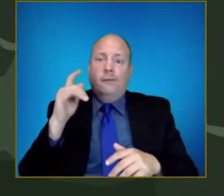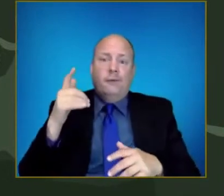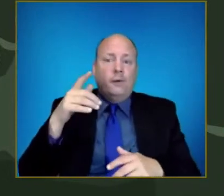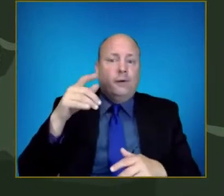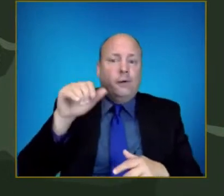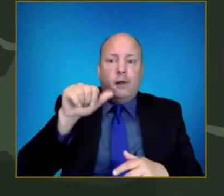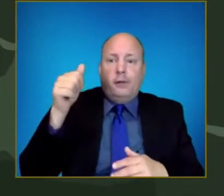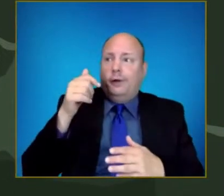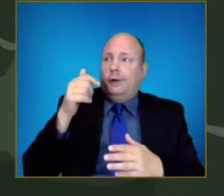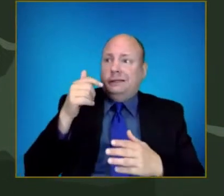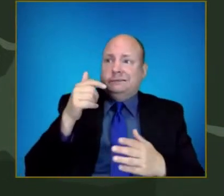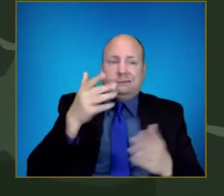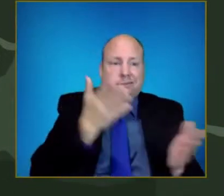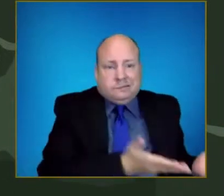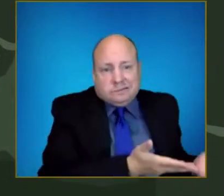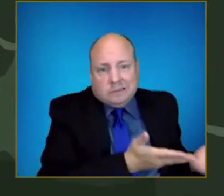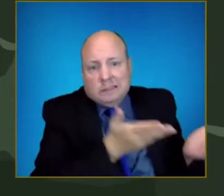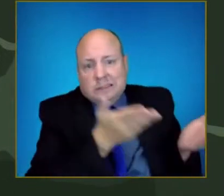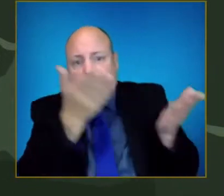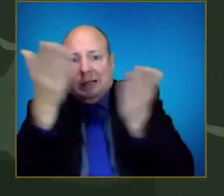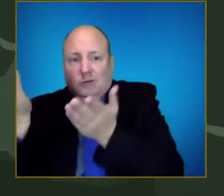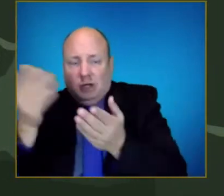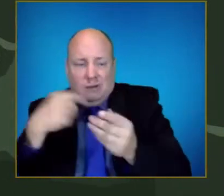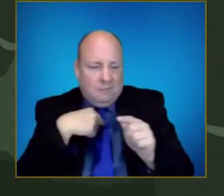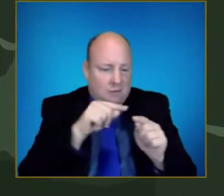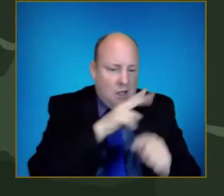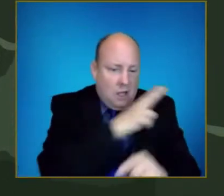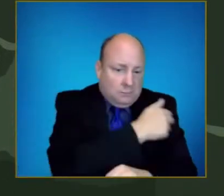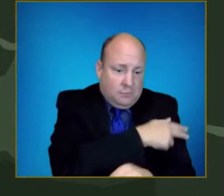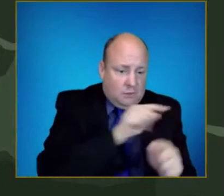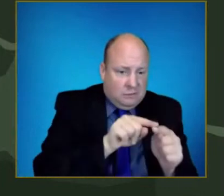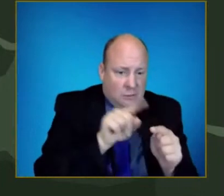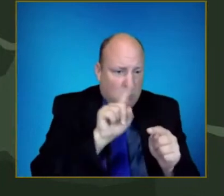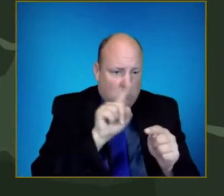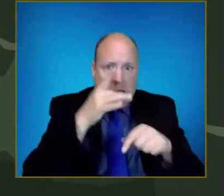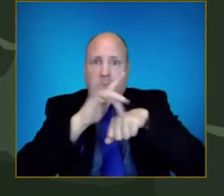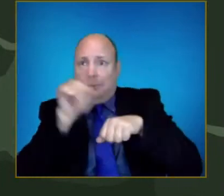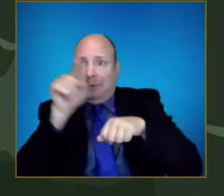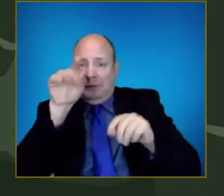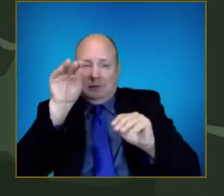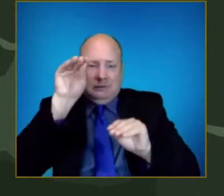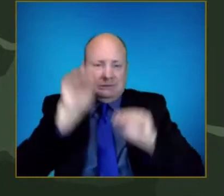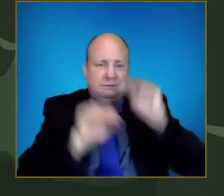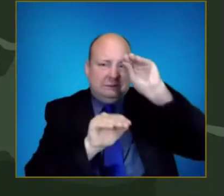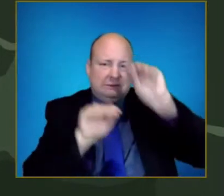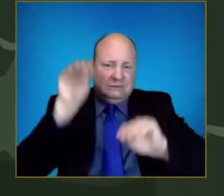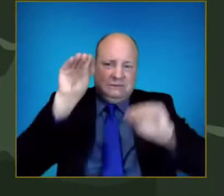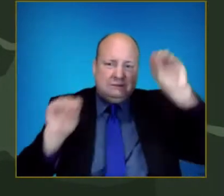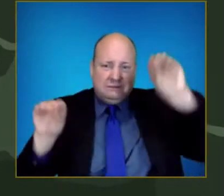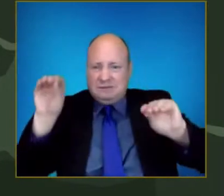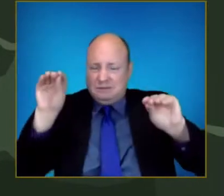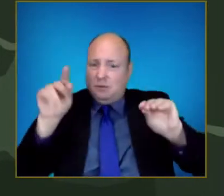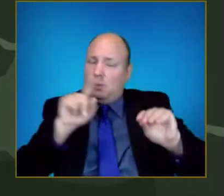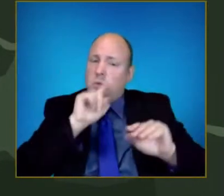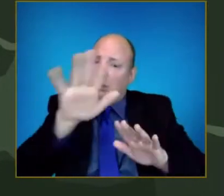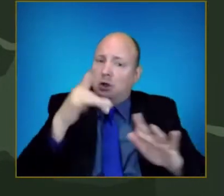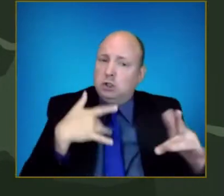space. So no, I'm gravely concerned. I am pushing forward on